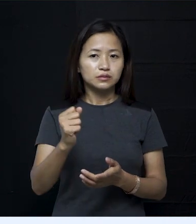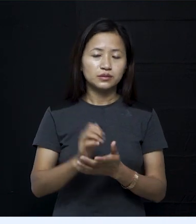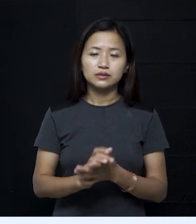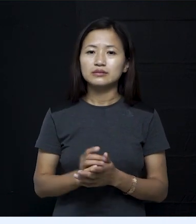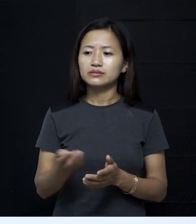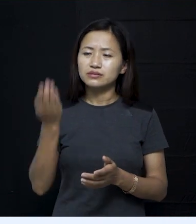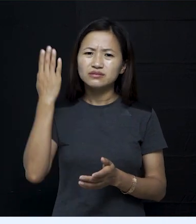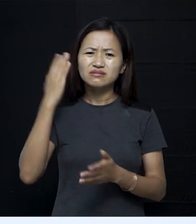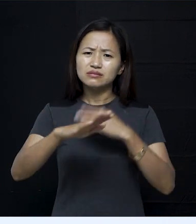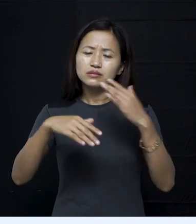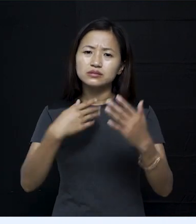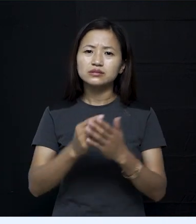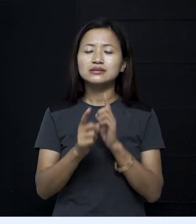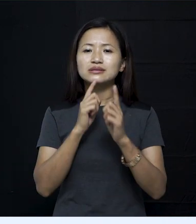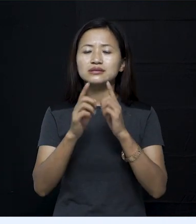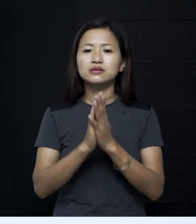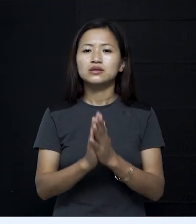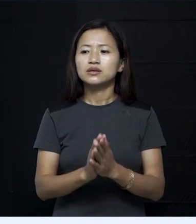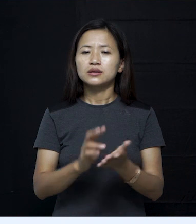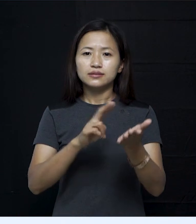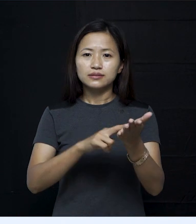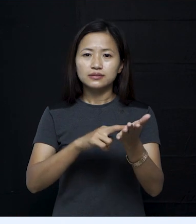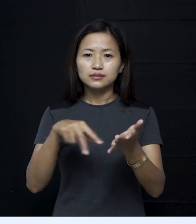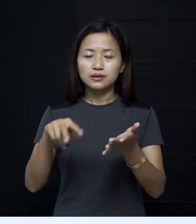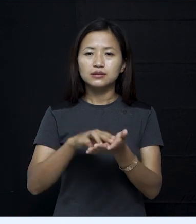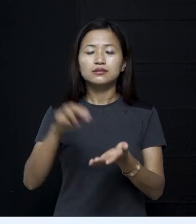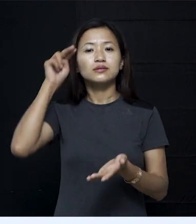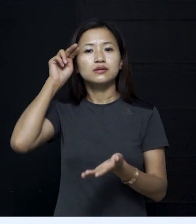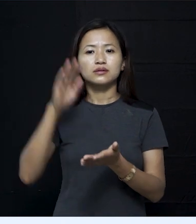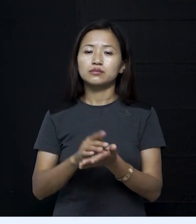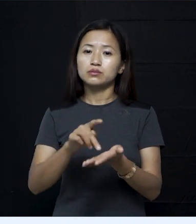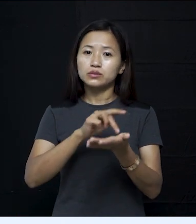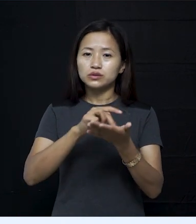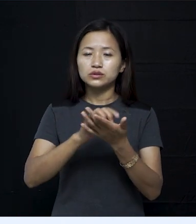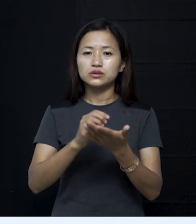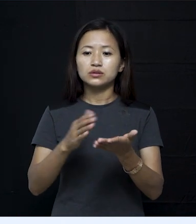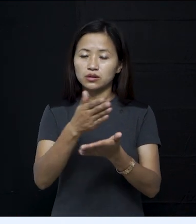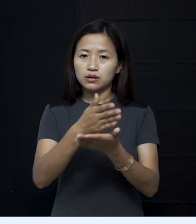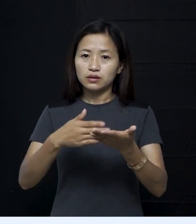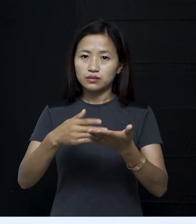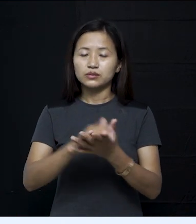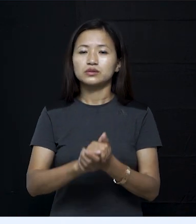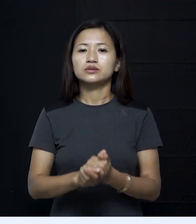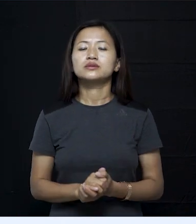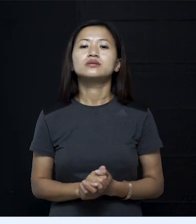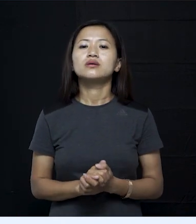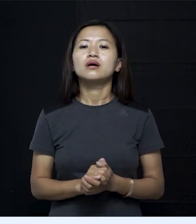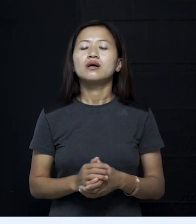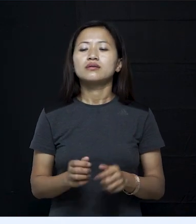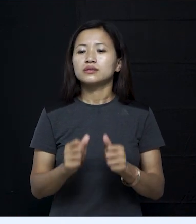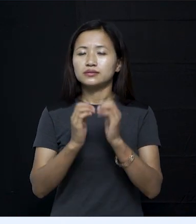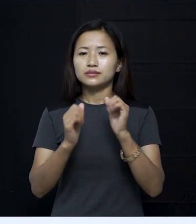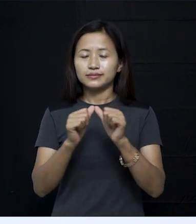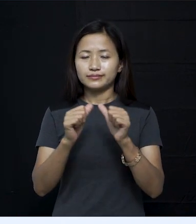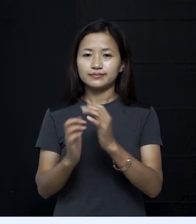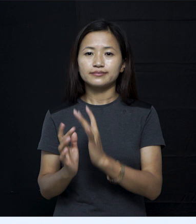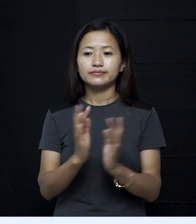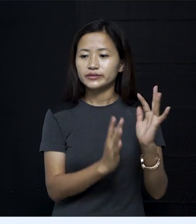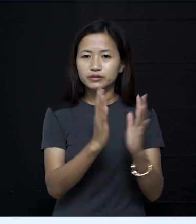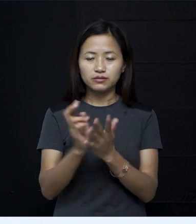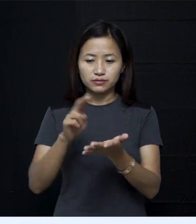call it as slash and burn, okay, slash and burn, or it can also be called as